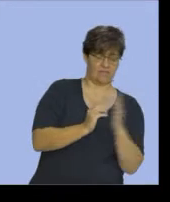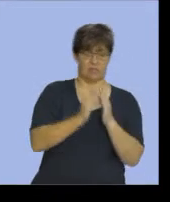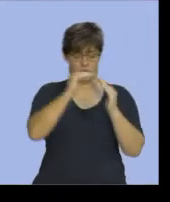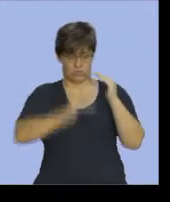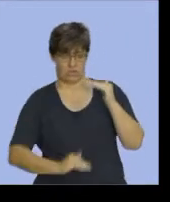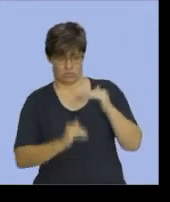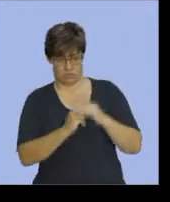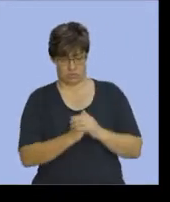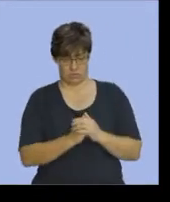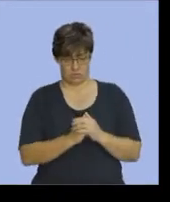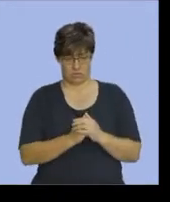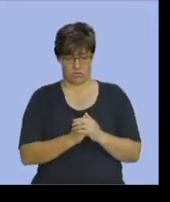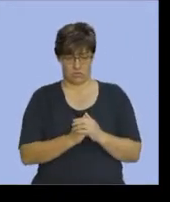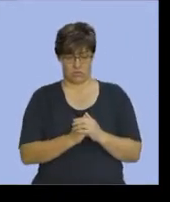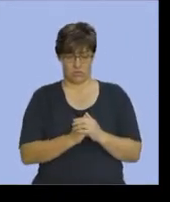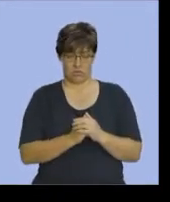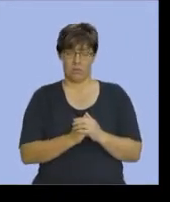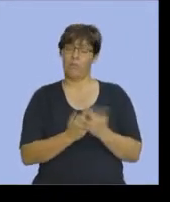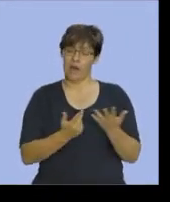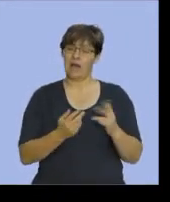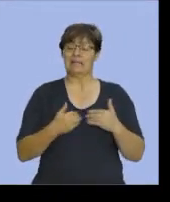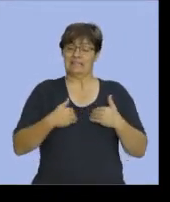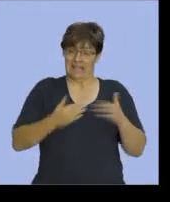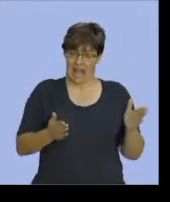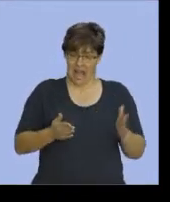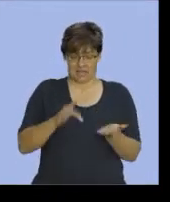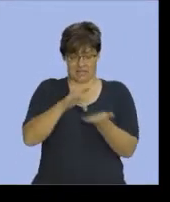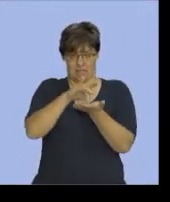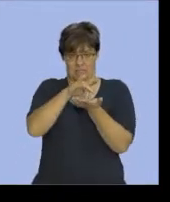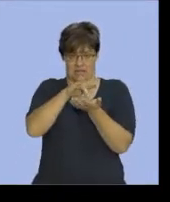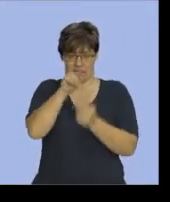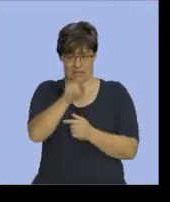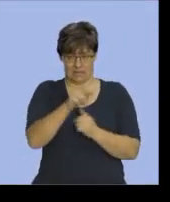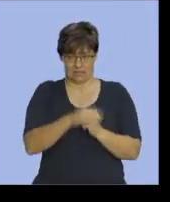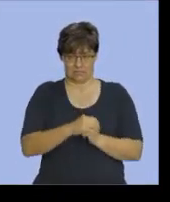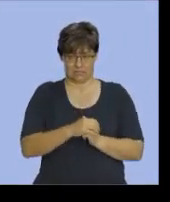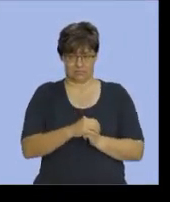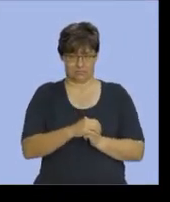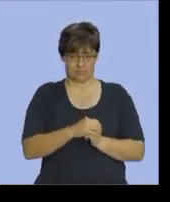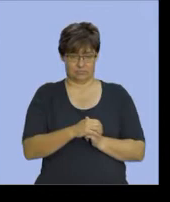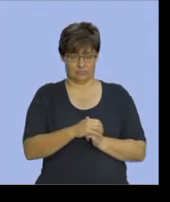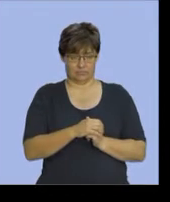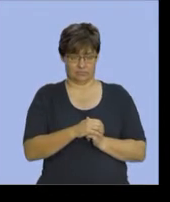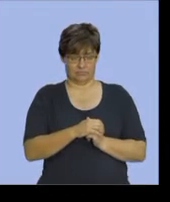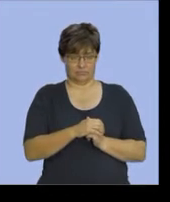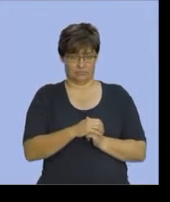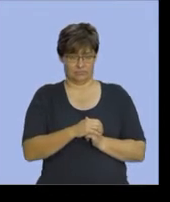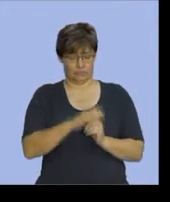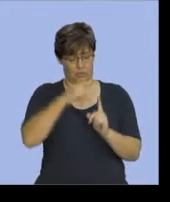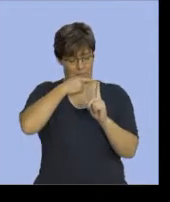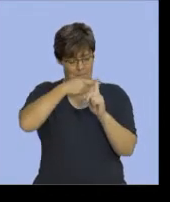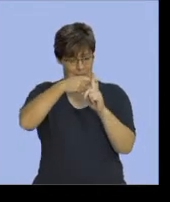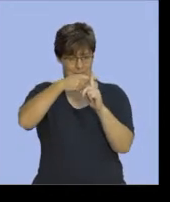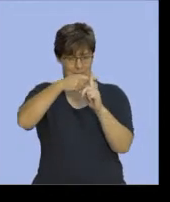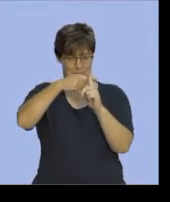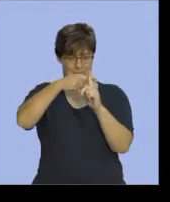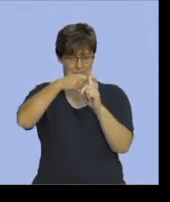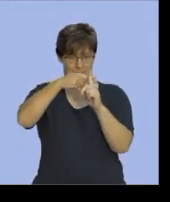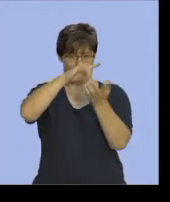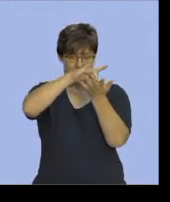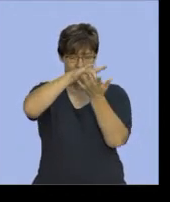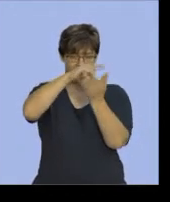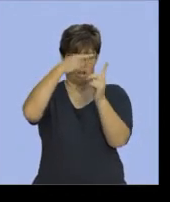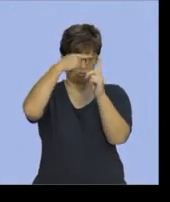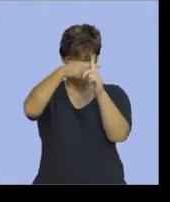go down. But you always starting from the origin there, which is that point